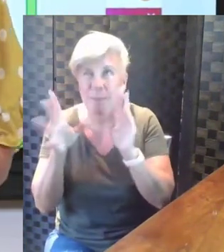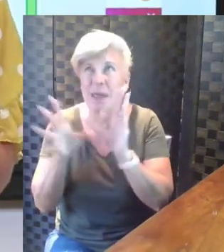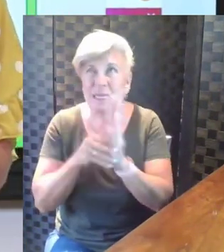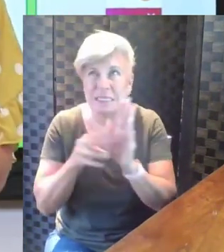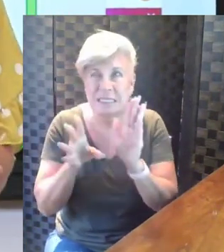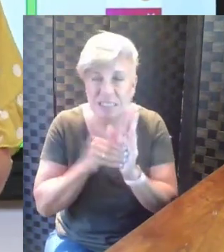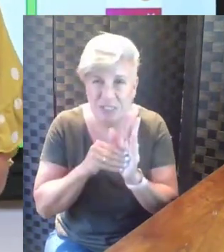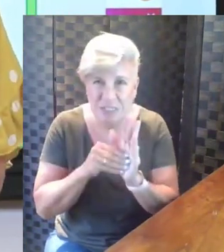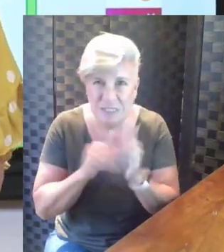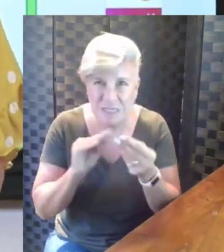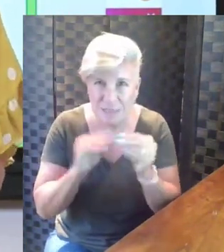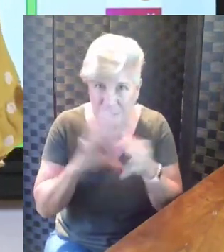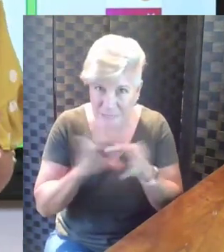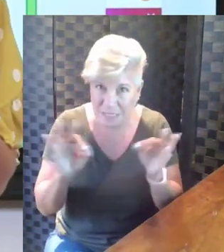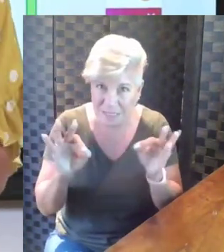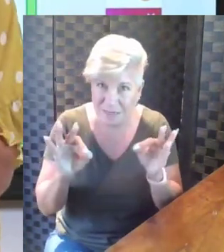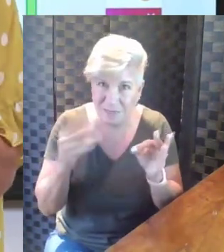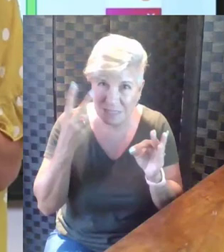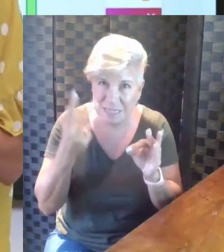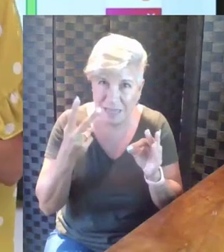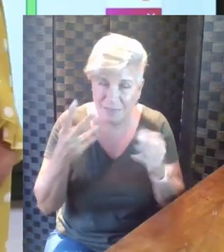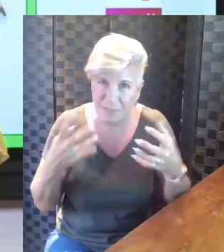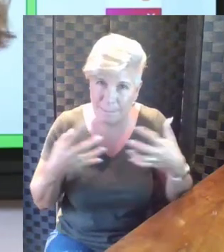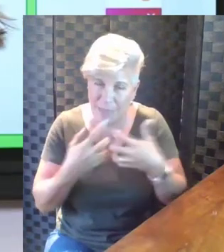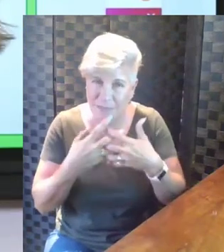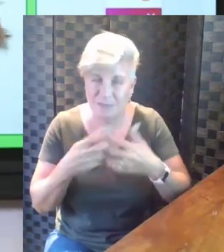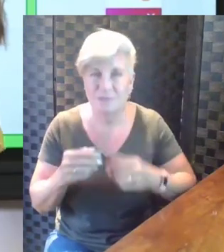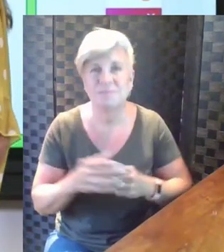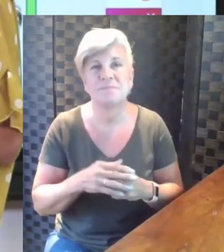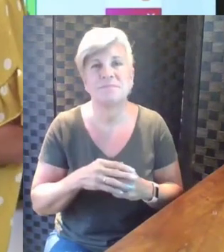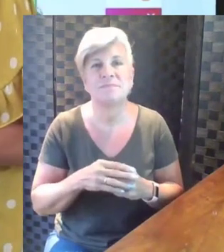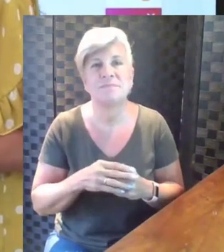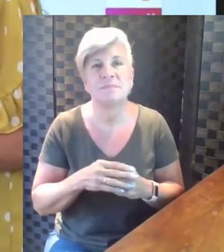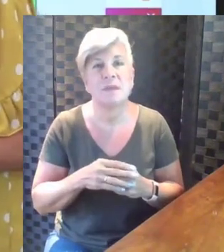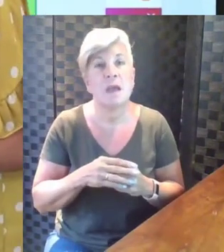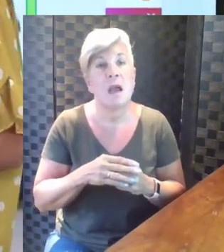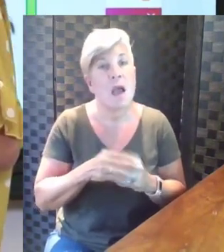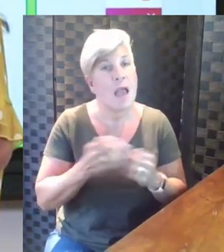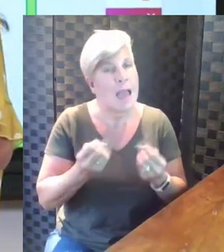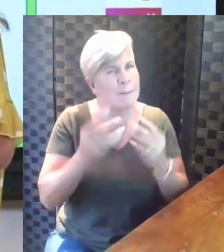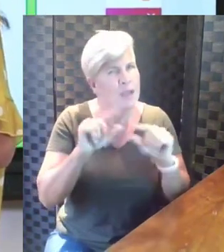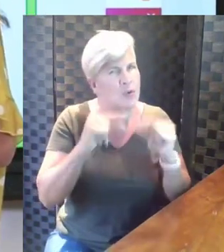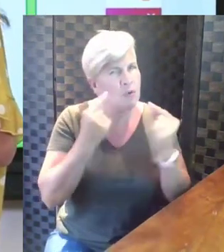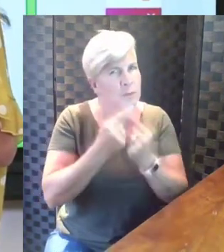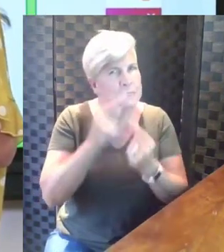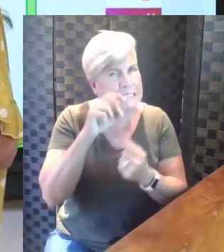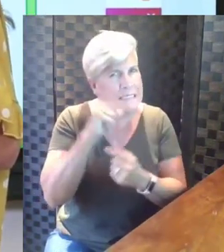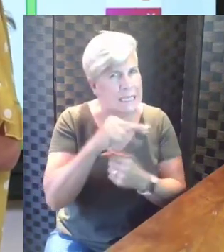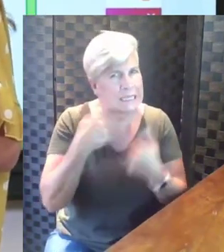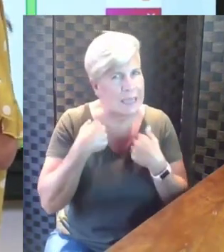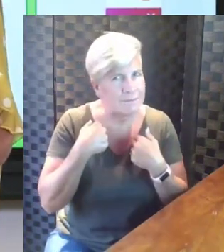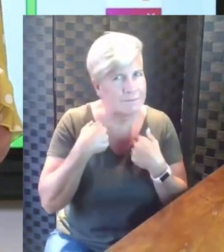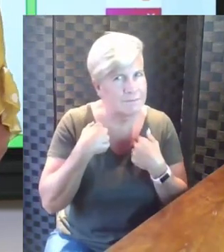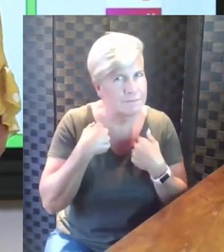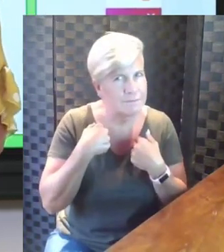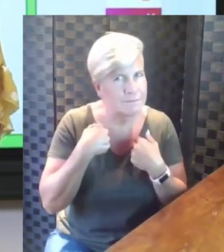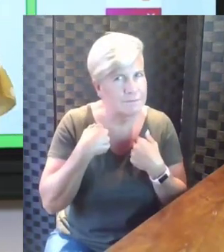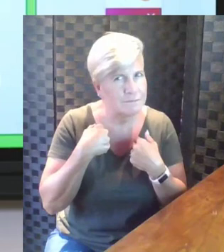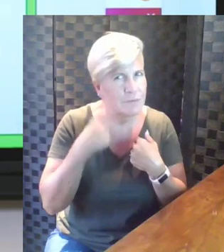addition and some number sentences, so we're going to see how those go together. All right? So let's look. How many groups of 10 do I have?